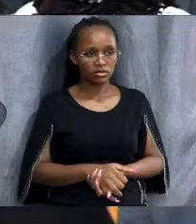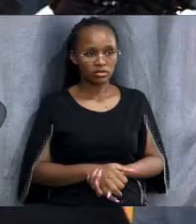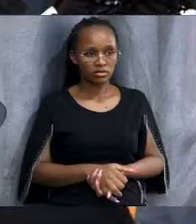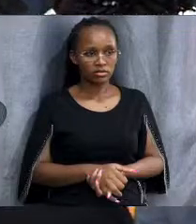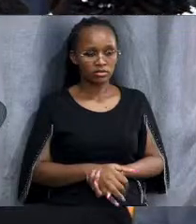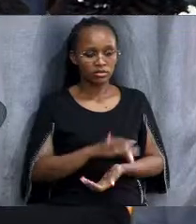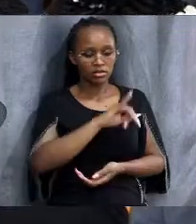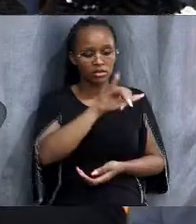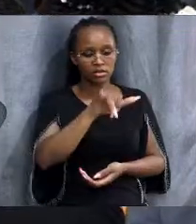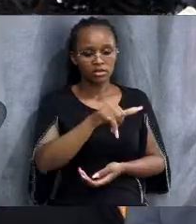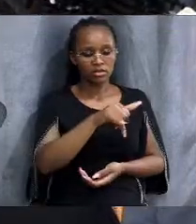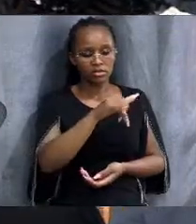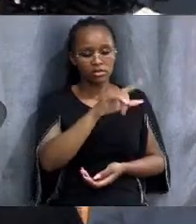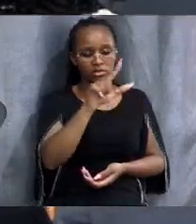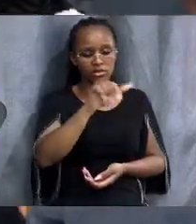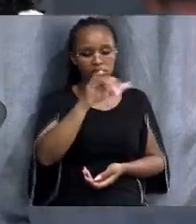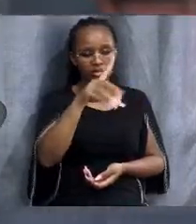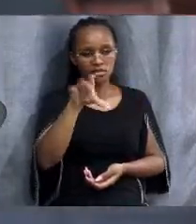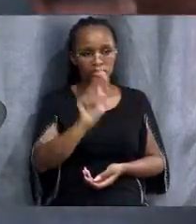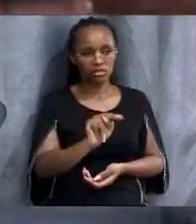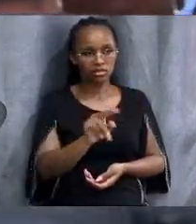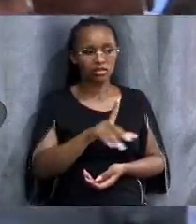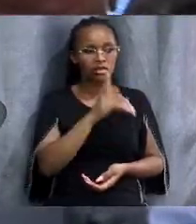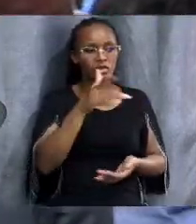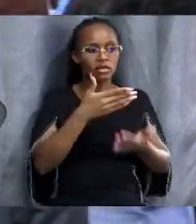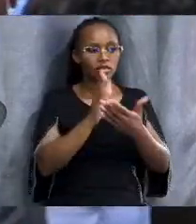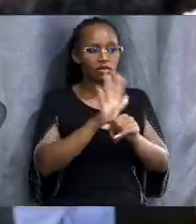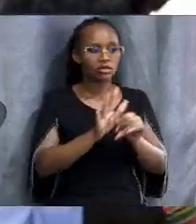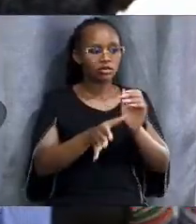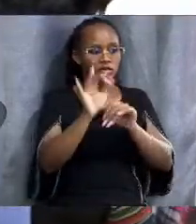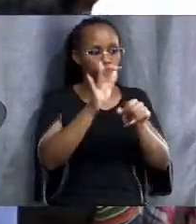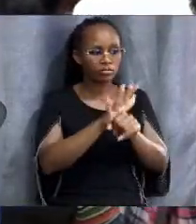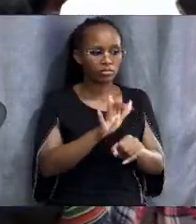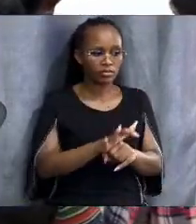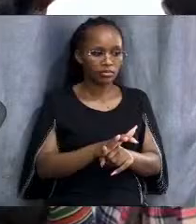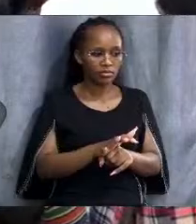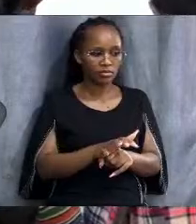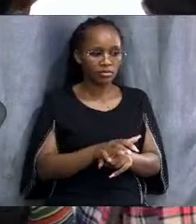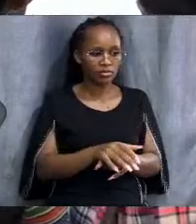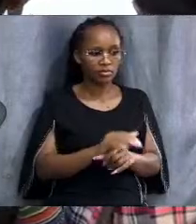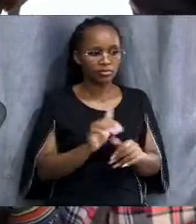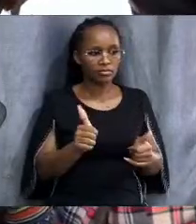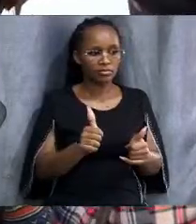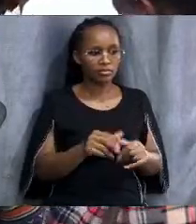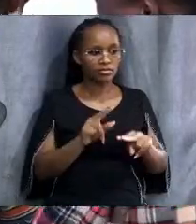Add Zaiden. Thank you very much. May God bless you.